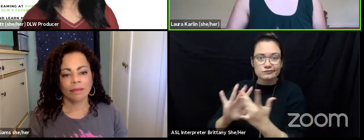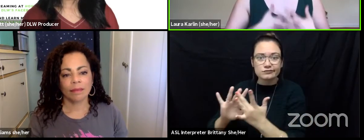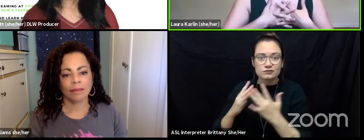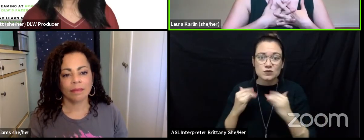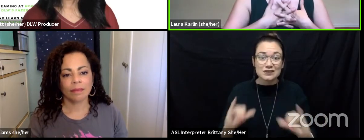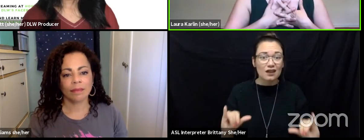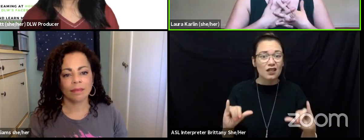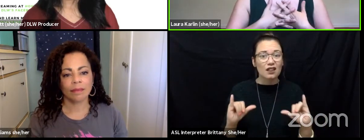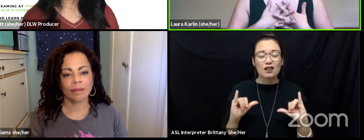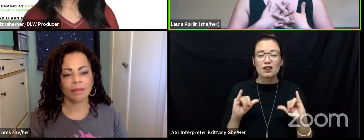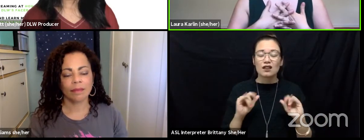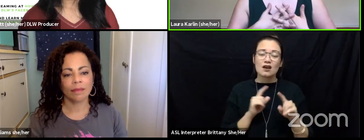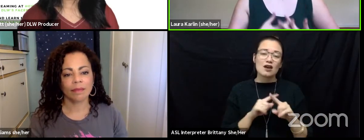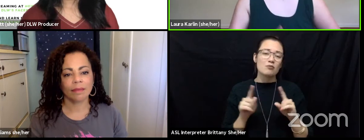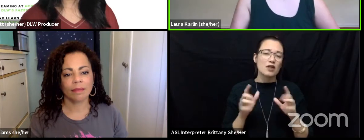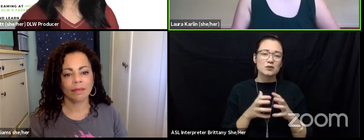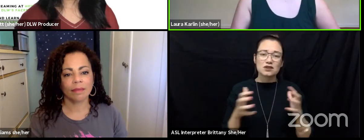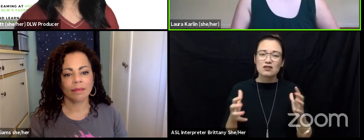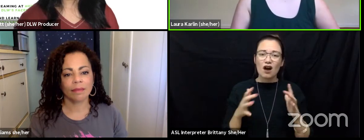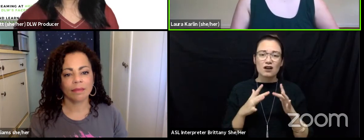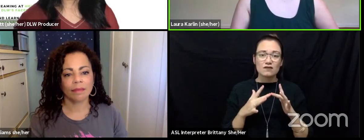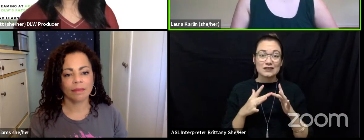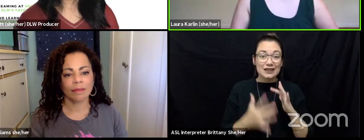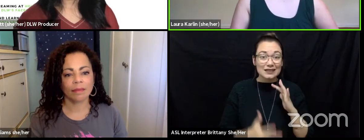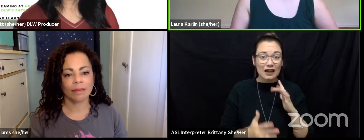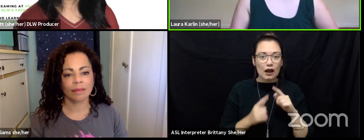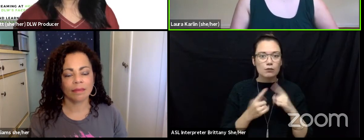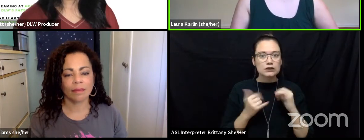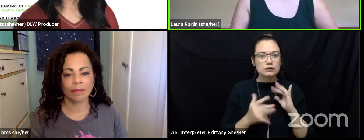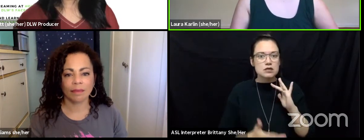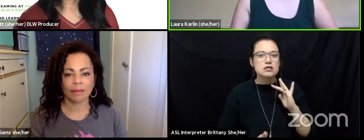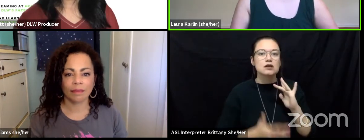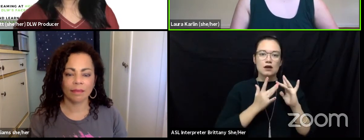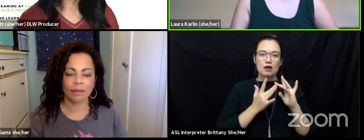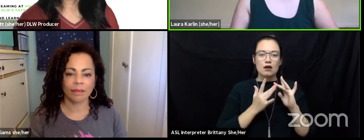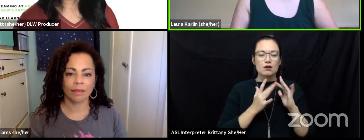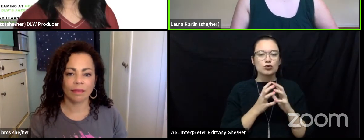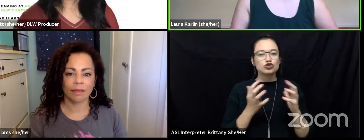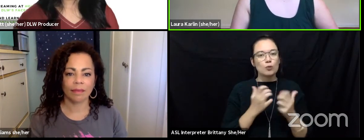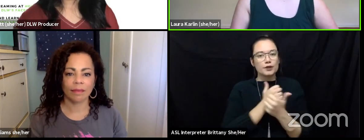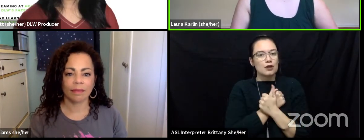there was just such an incredible amount of love. And that was really,